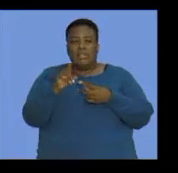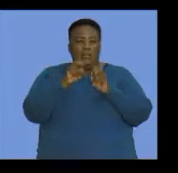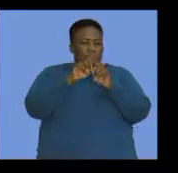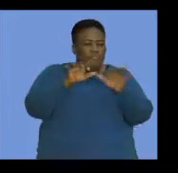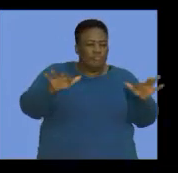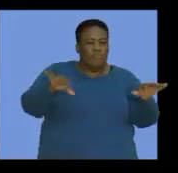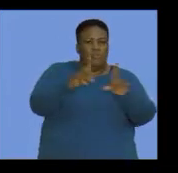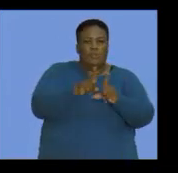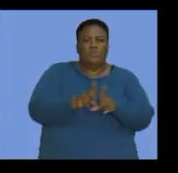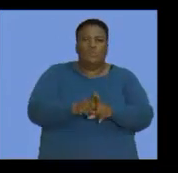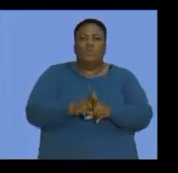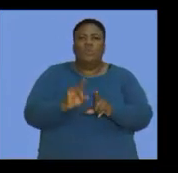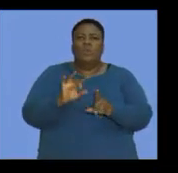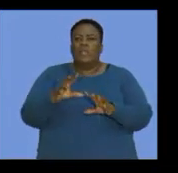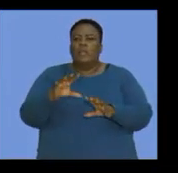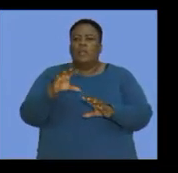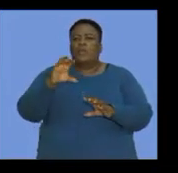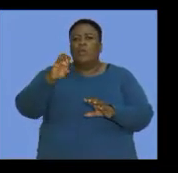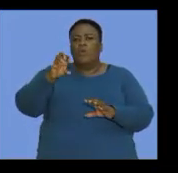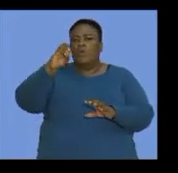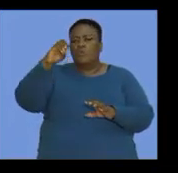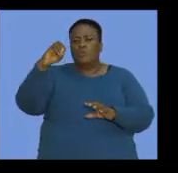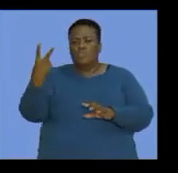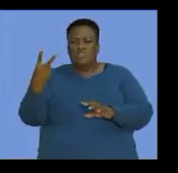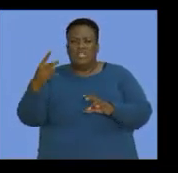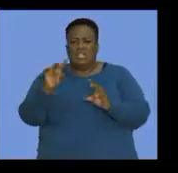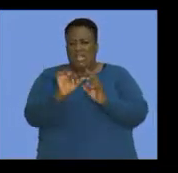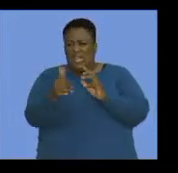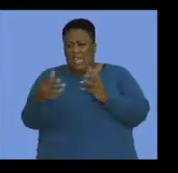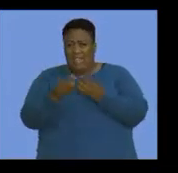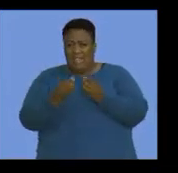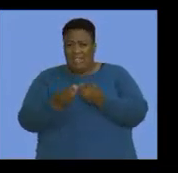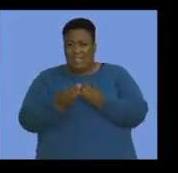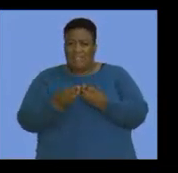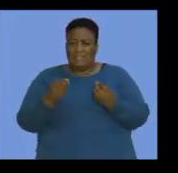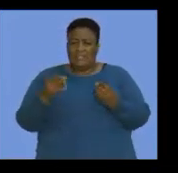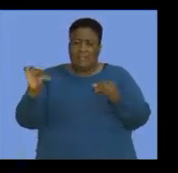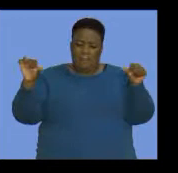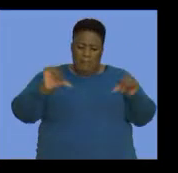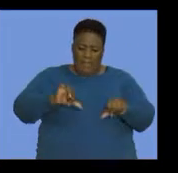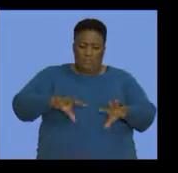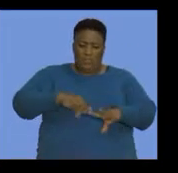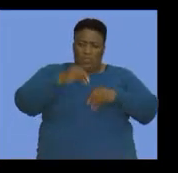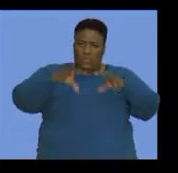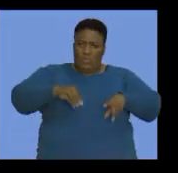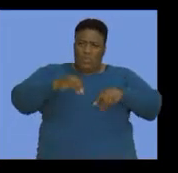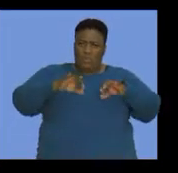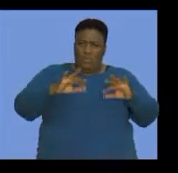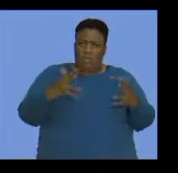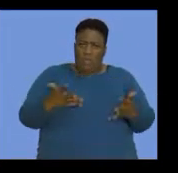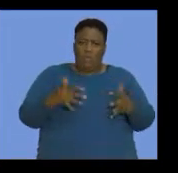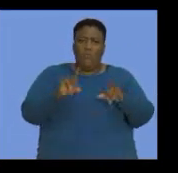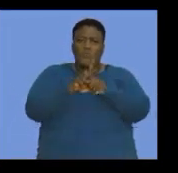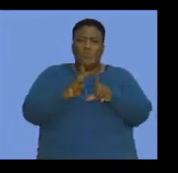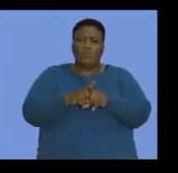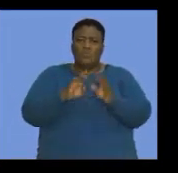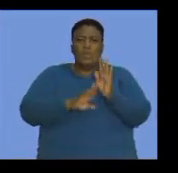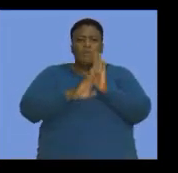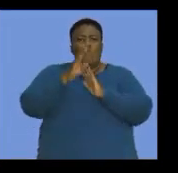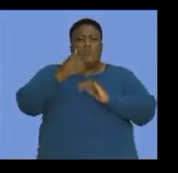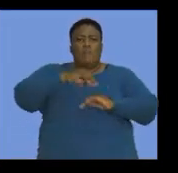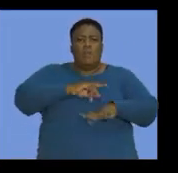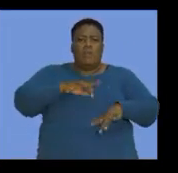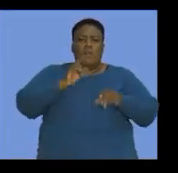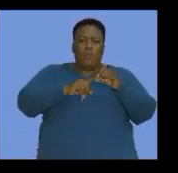they return back into the soil. It also helps us to improve the quality of our life by providing us with forms